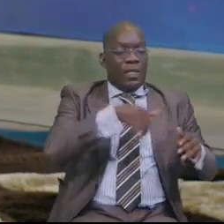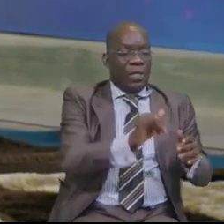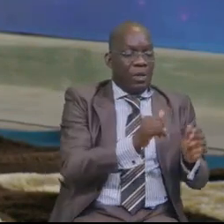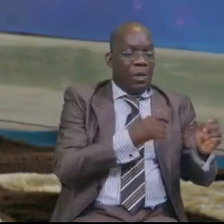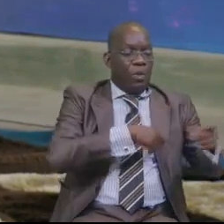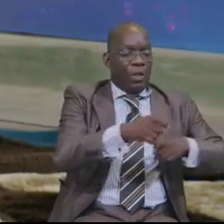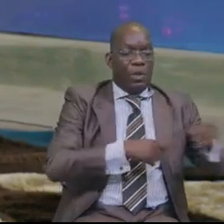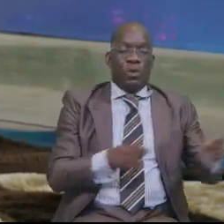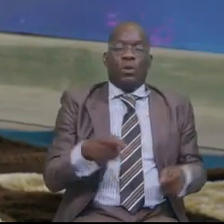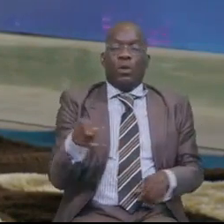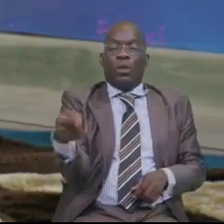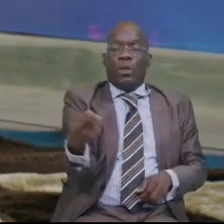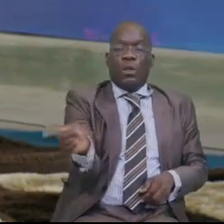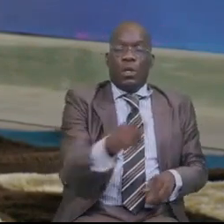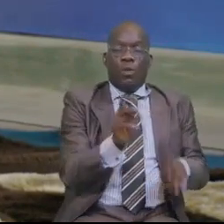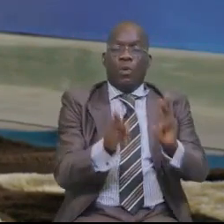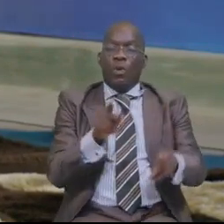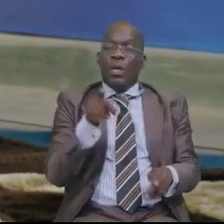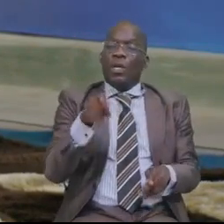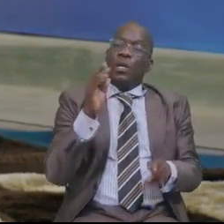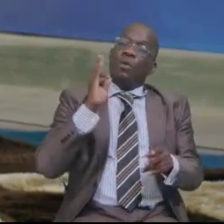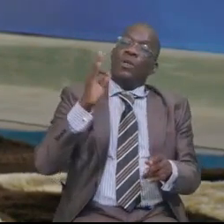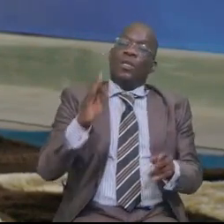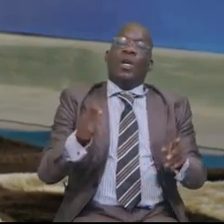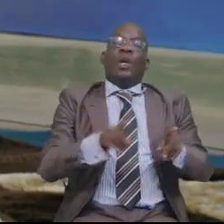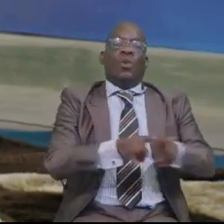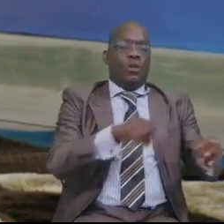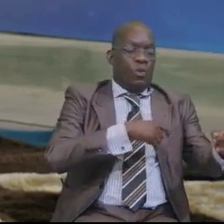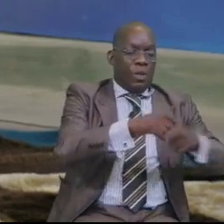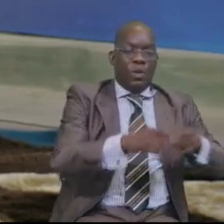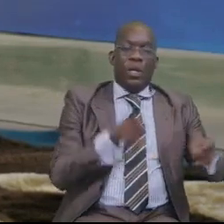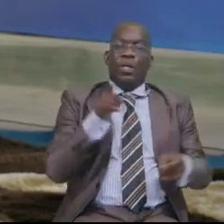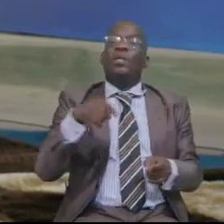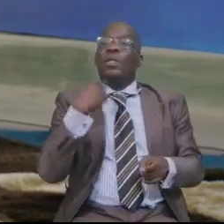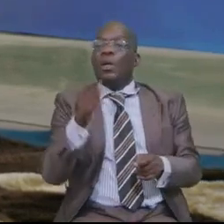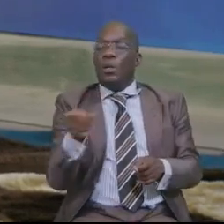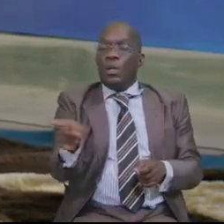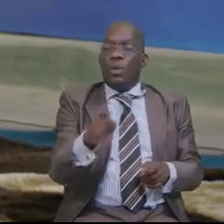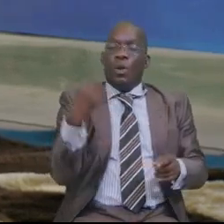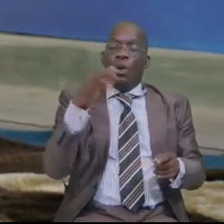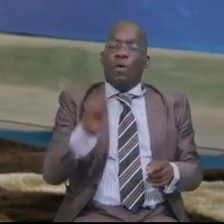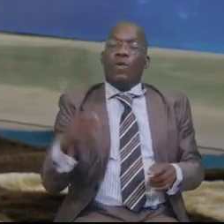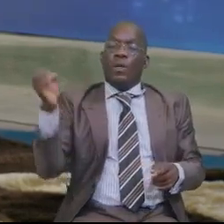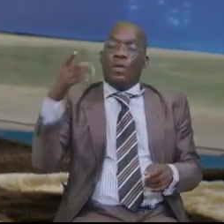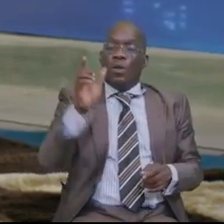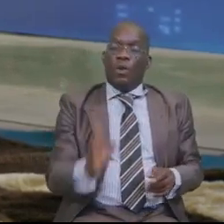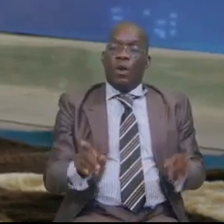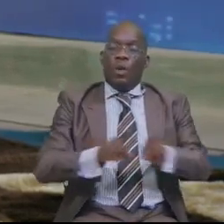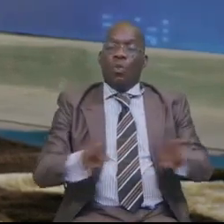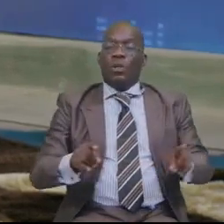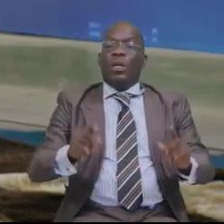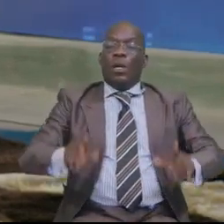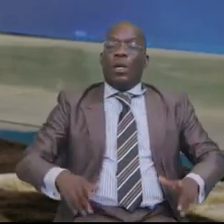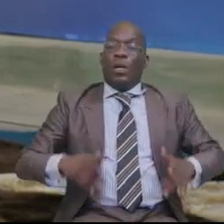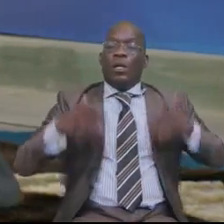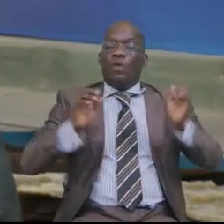he's preaching, he's persecuting, he's telling them of the grace of God, he's living a graceless life,